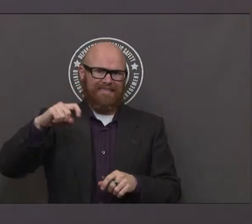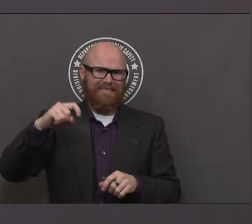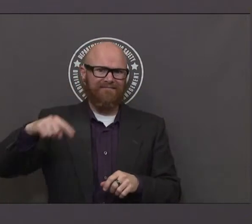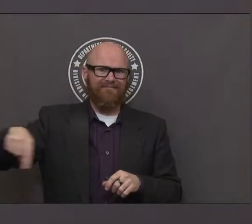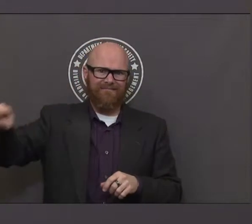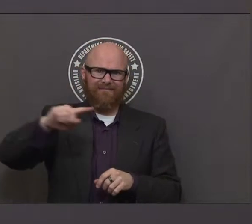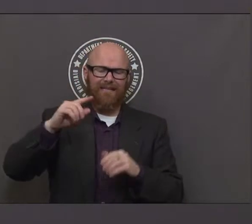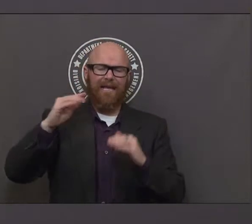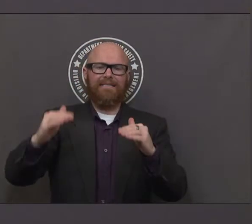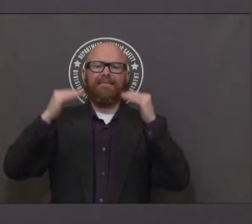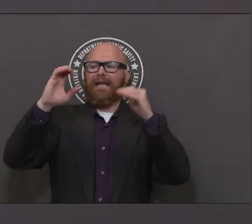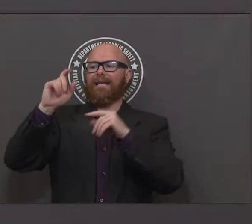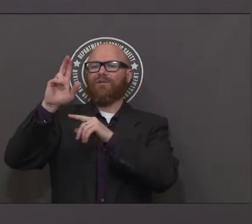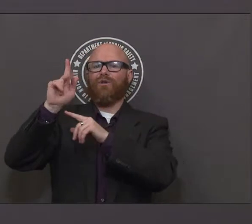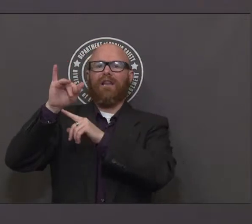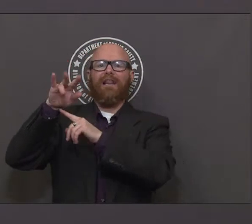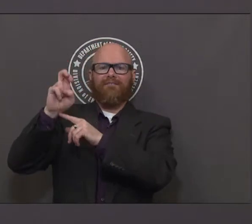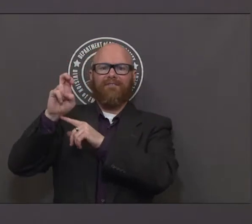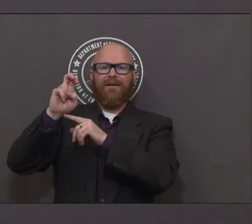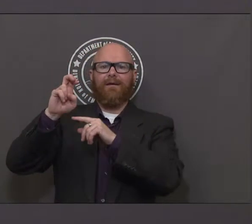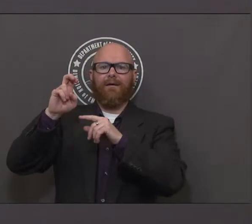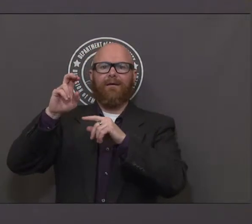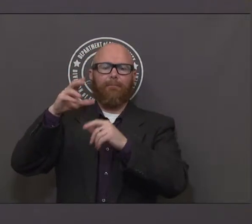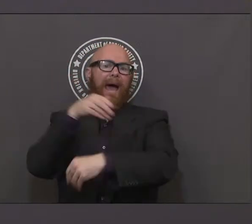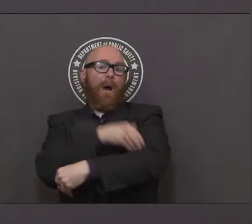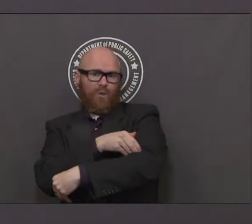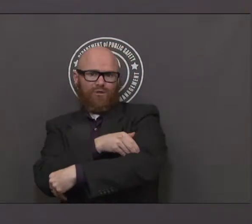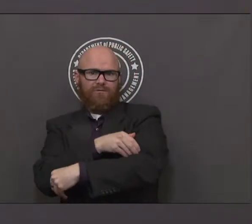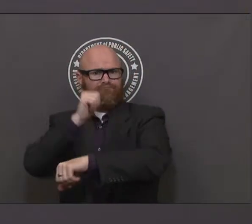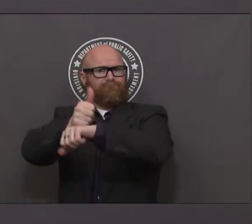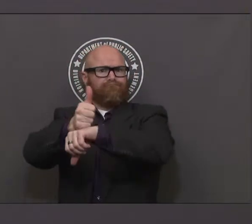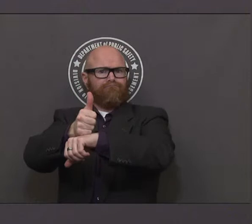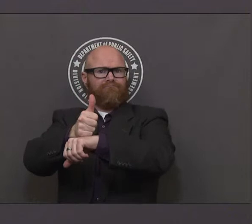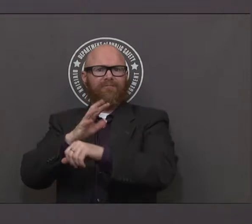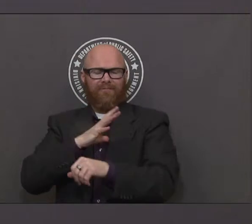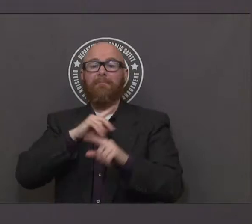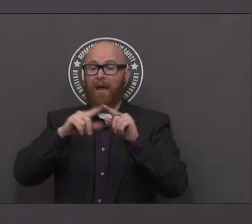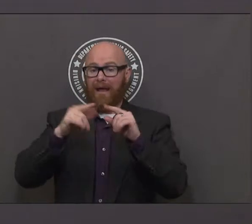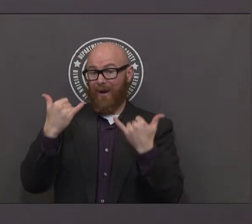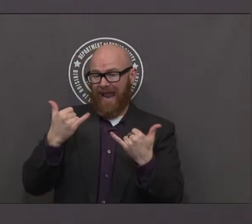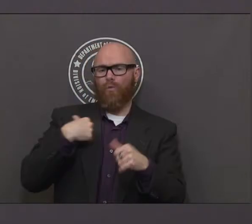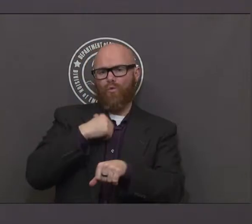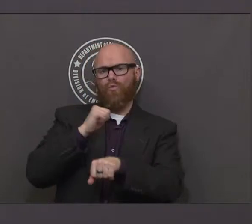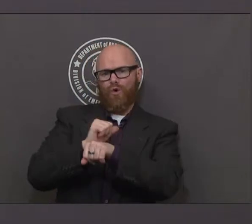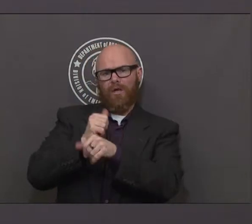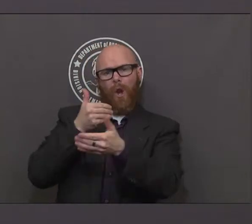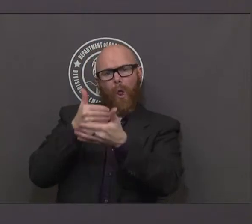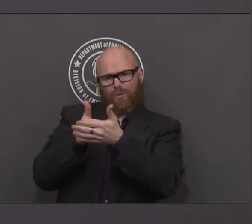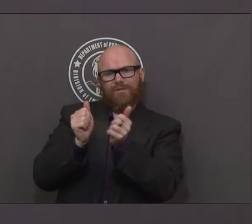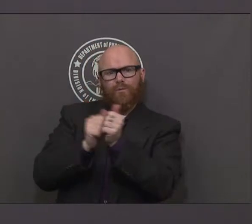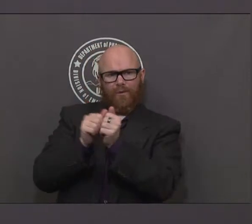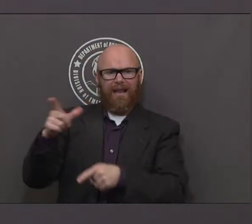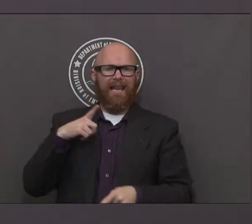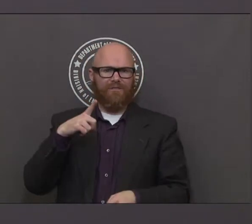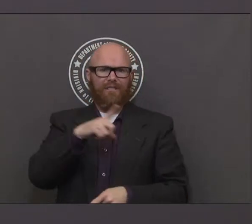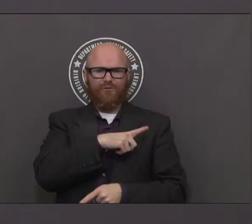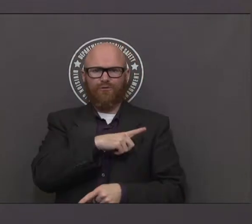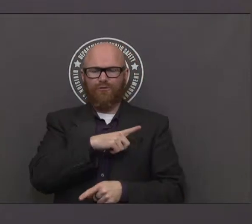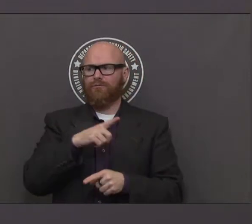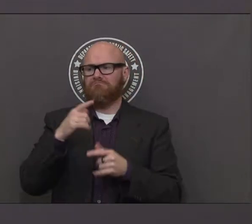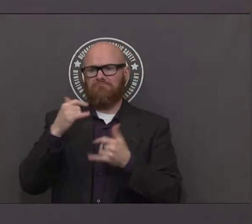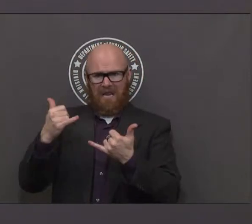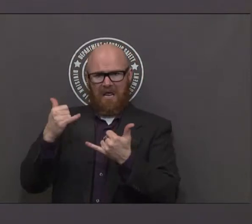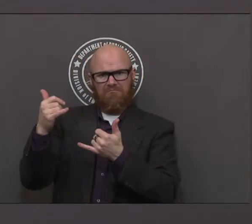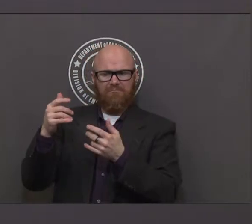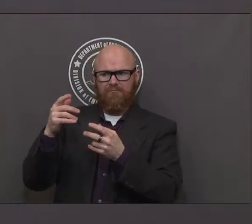be imperative that we have that ability. But we have no problem working closely with them that over time, then